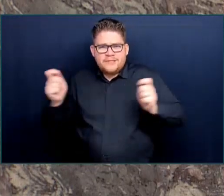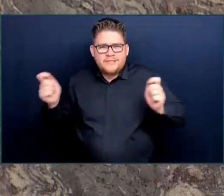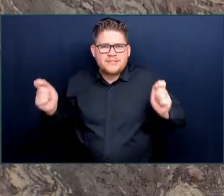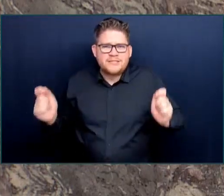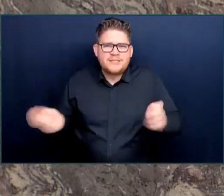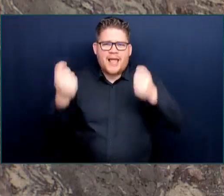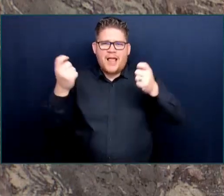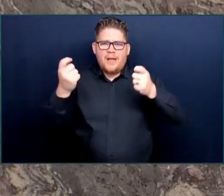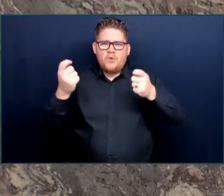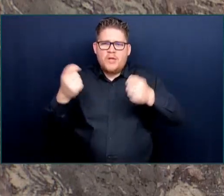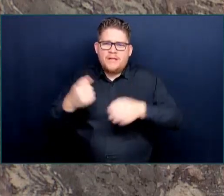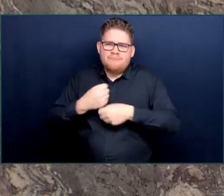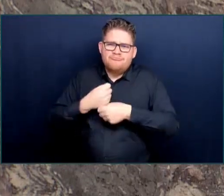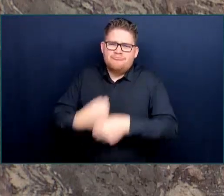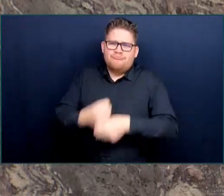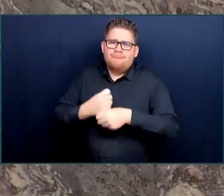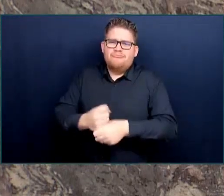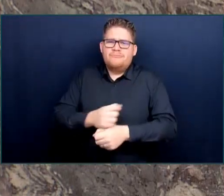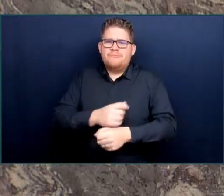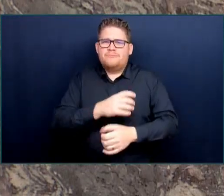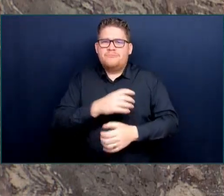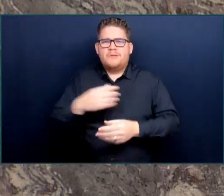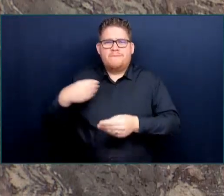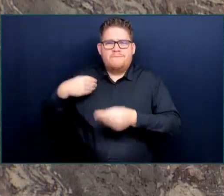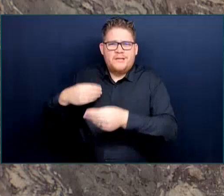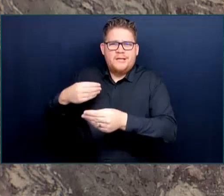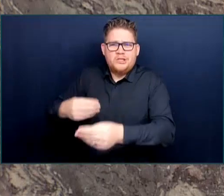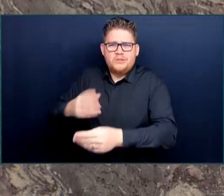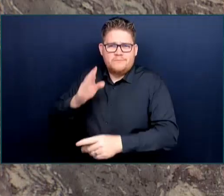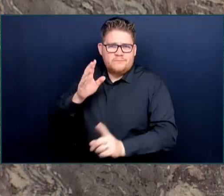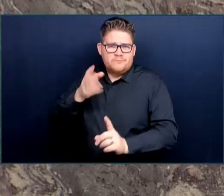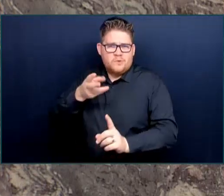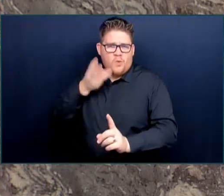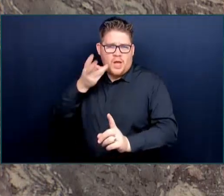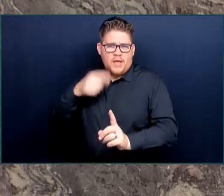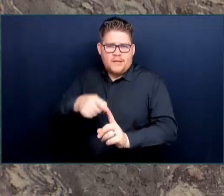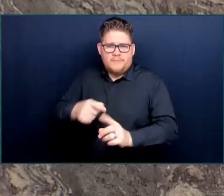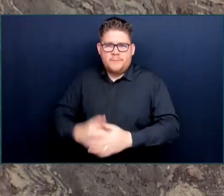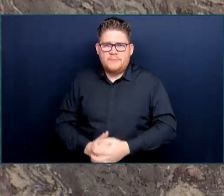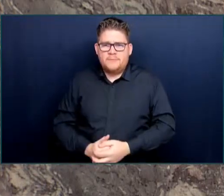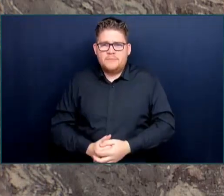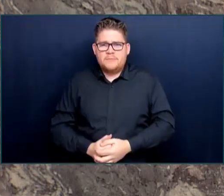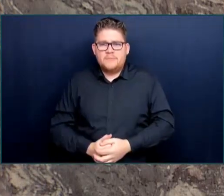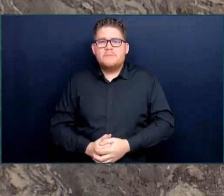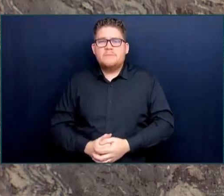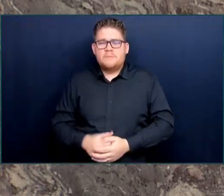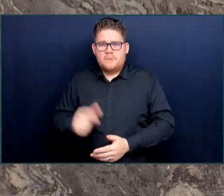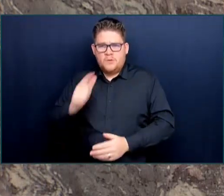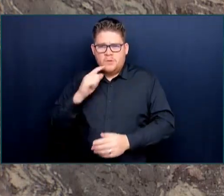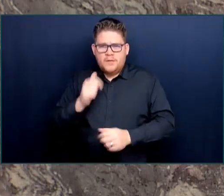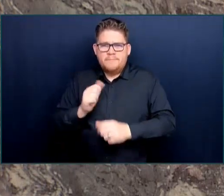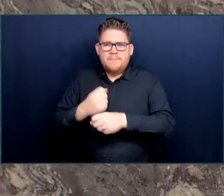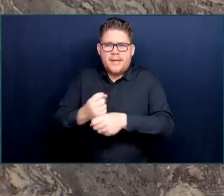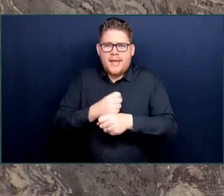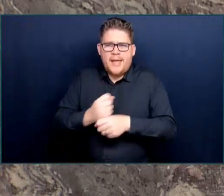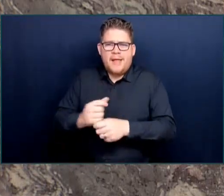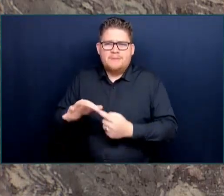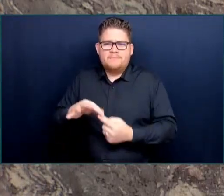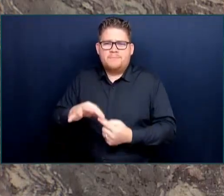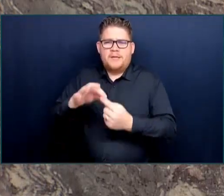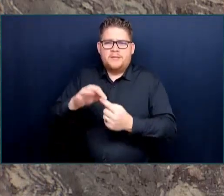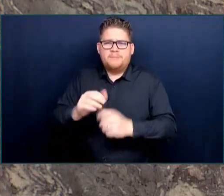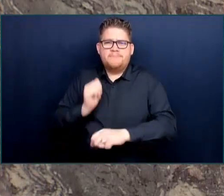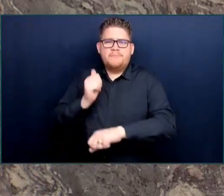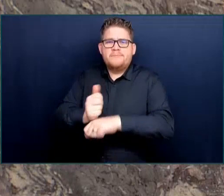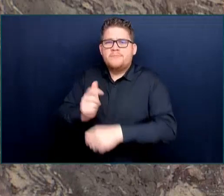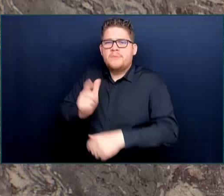collection of library wines. Ed and Vicky have listed their winery for sale and hope to find a reputable successor